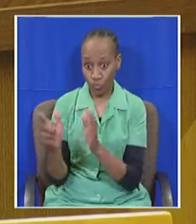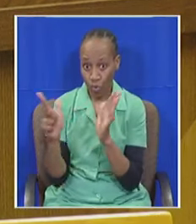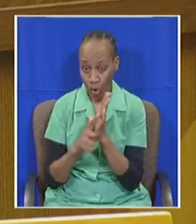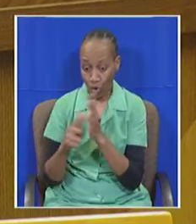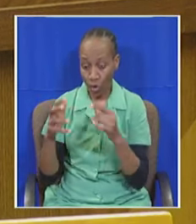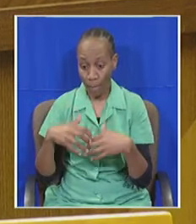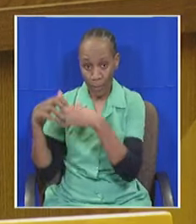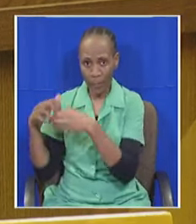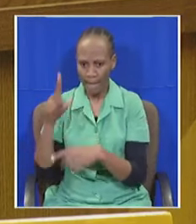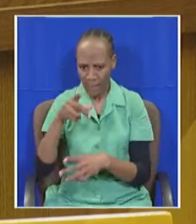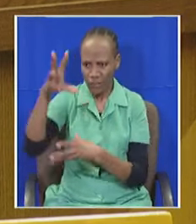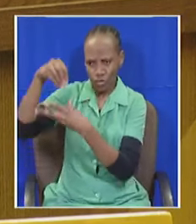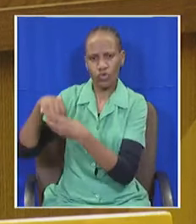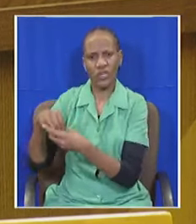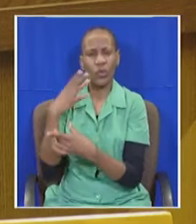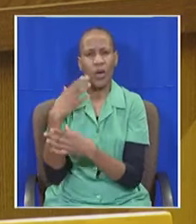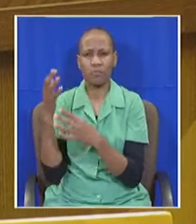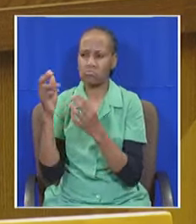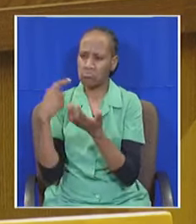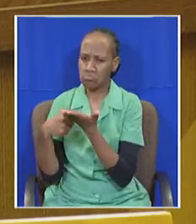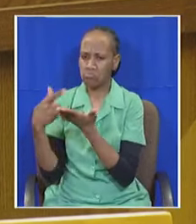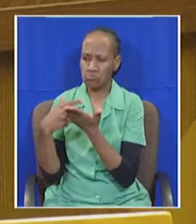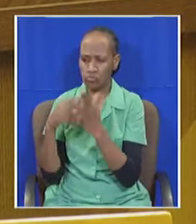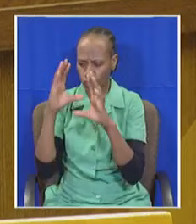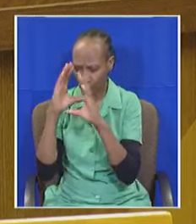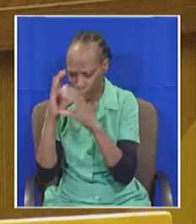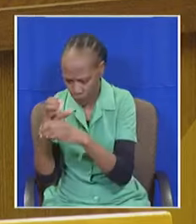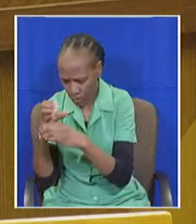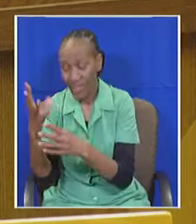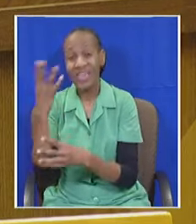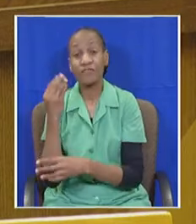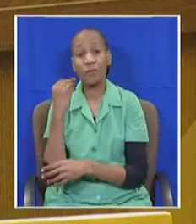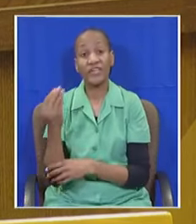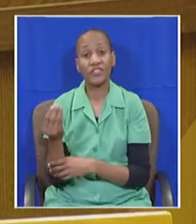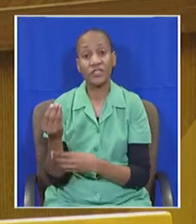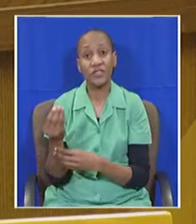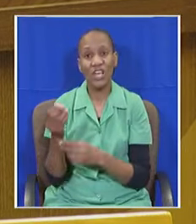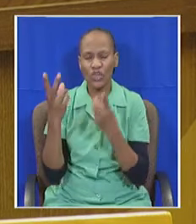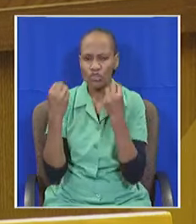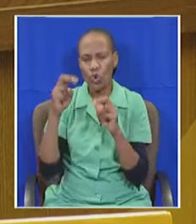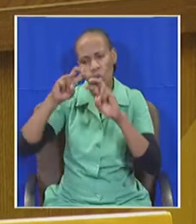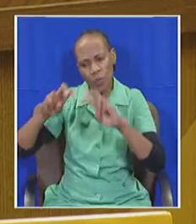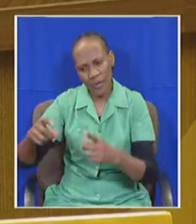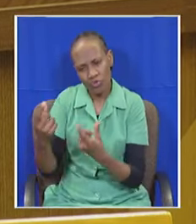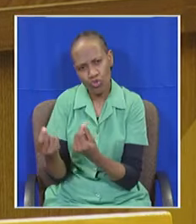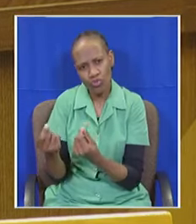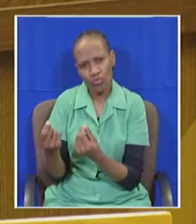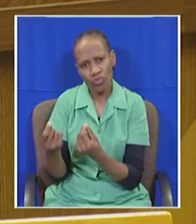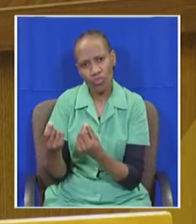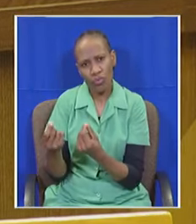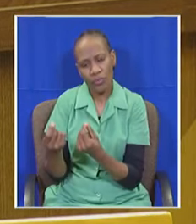and parcel of spaces that are dedicated to information, new research, and innovation.